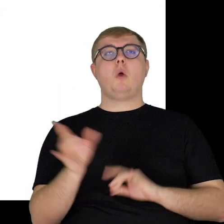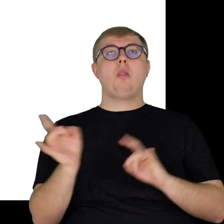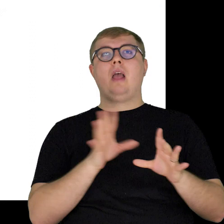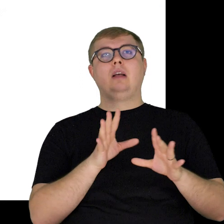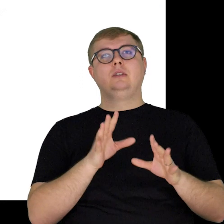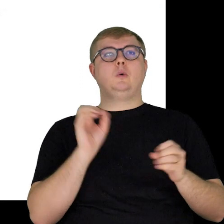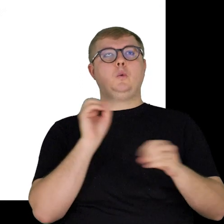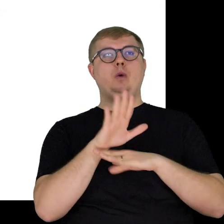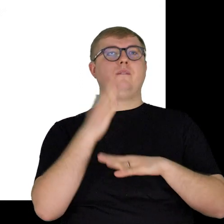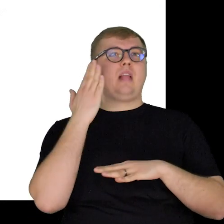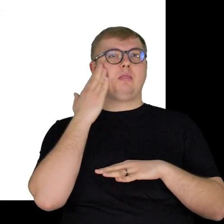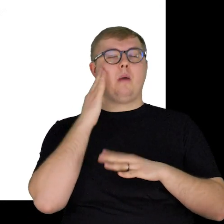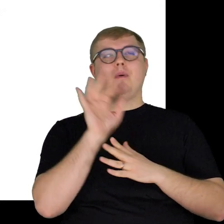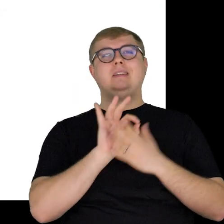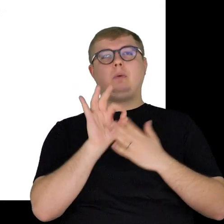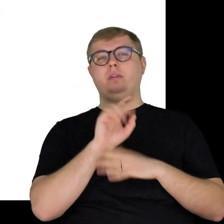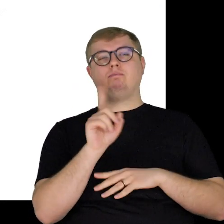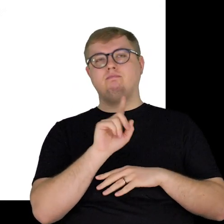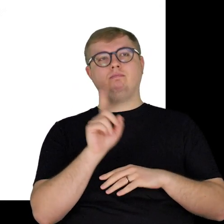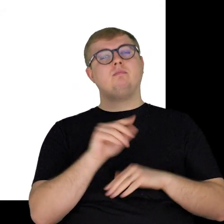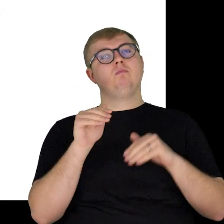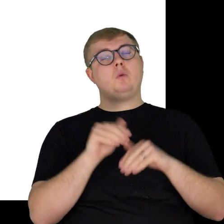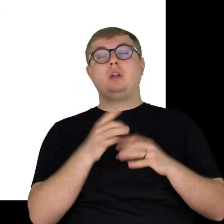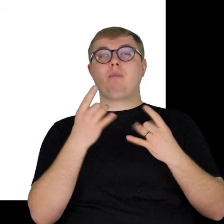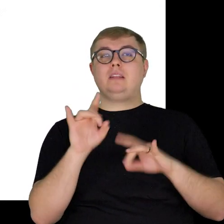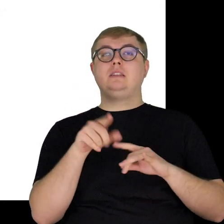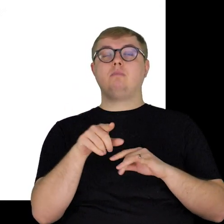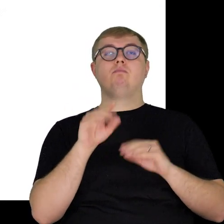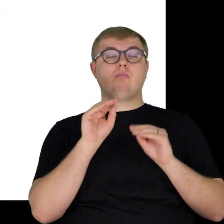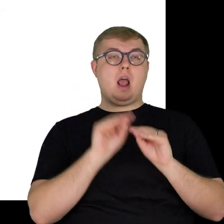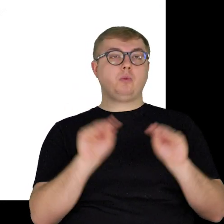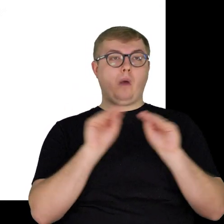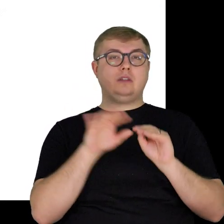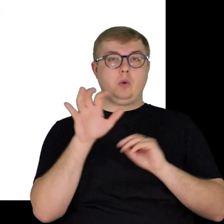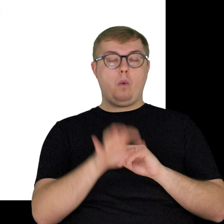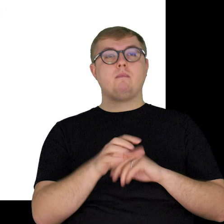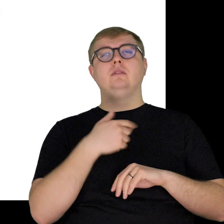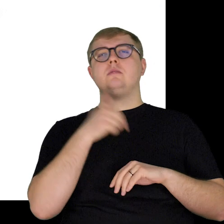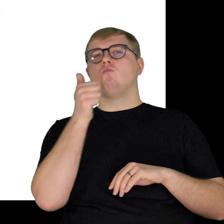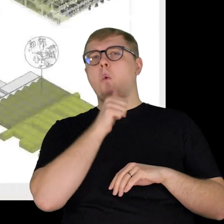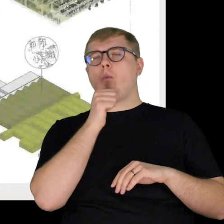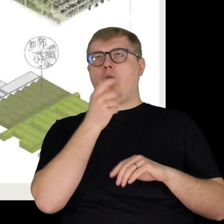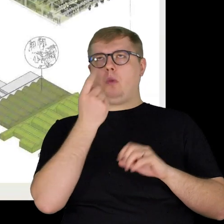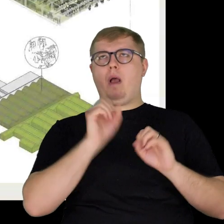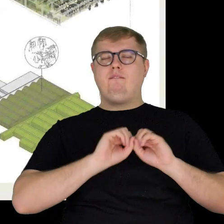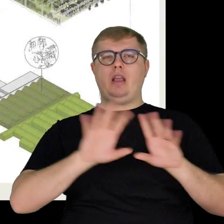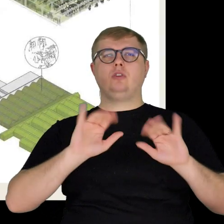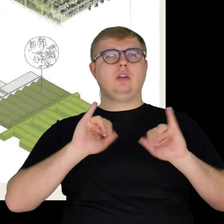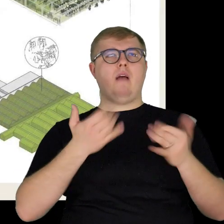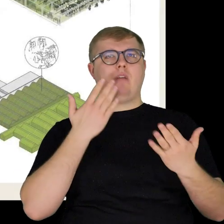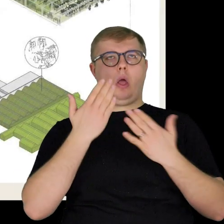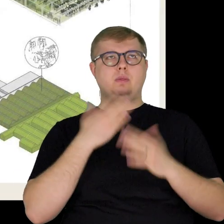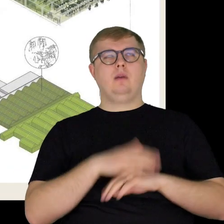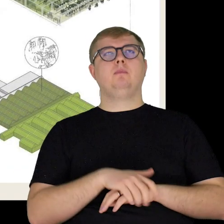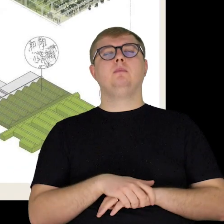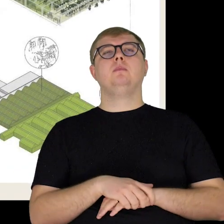understand educational gestures through this drawing? I'm going to try and explain a little bit of that now.